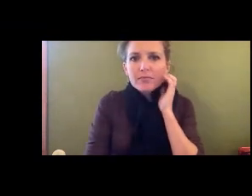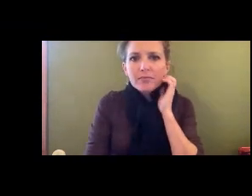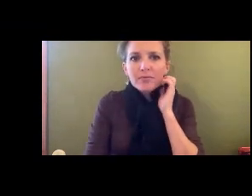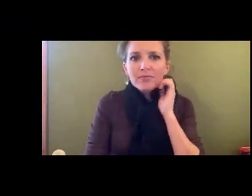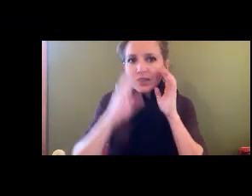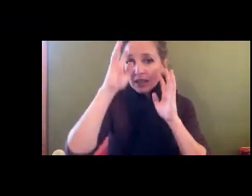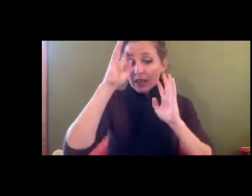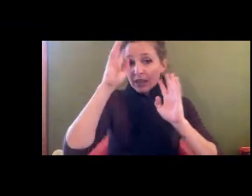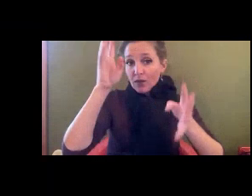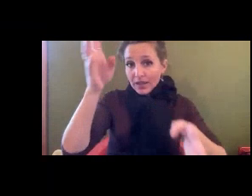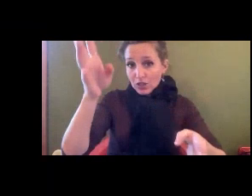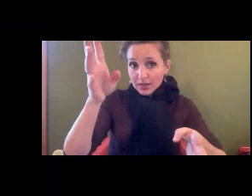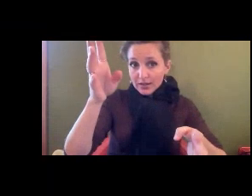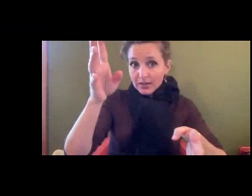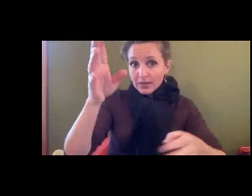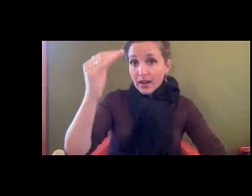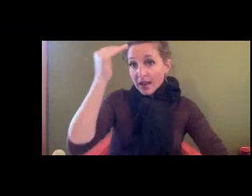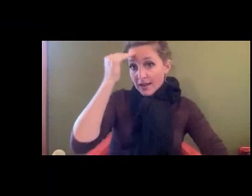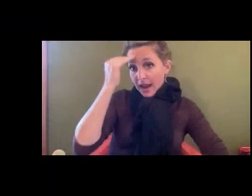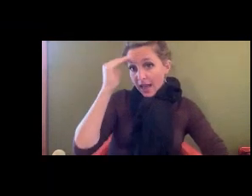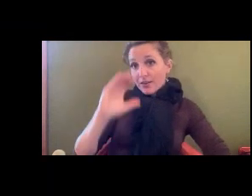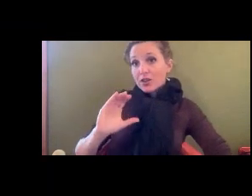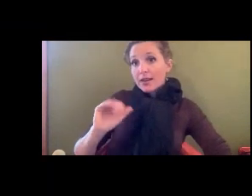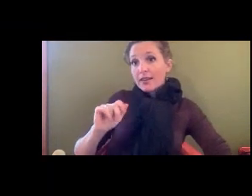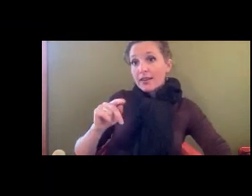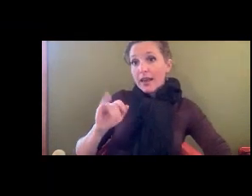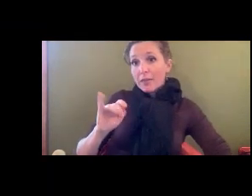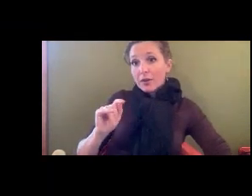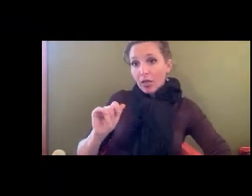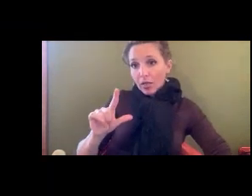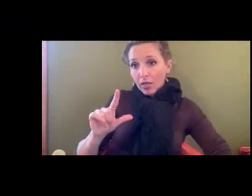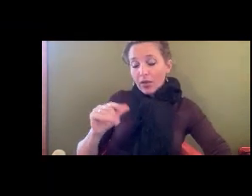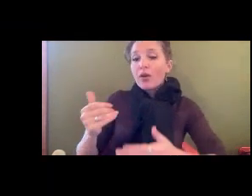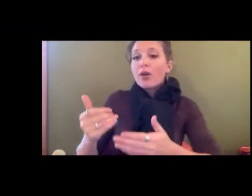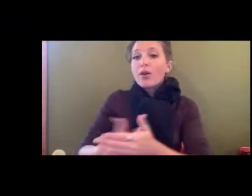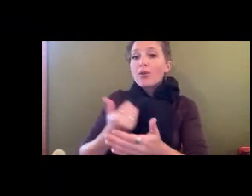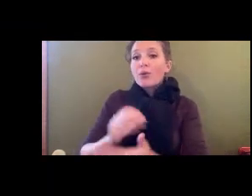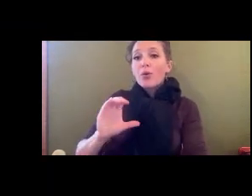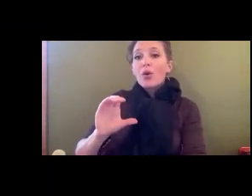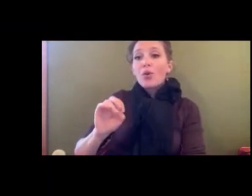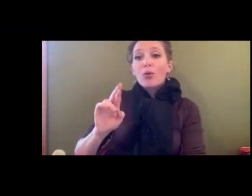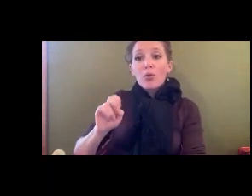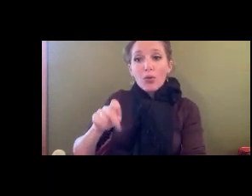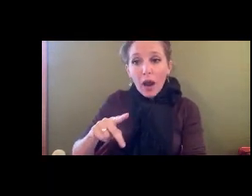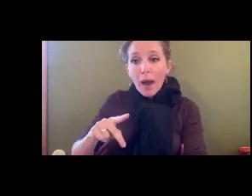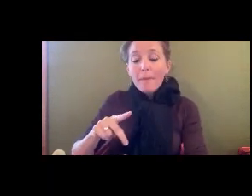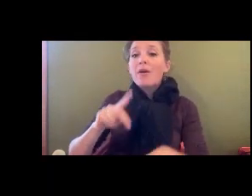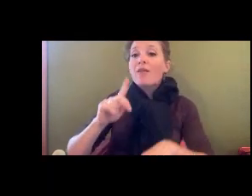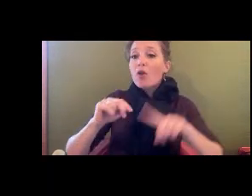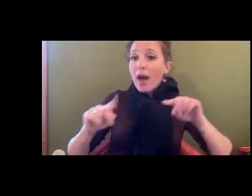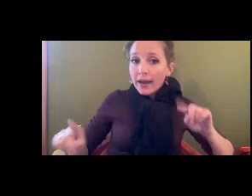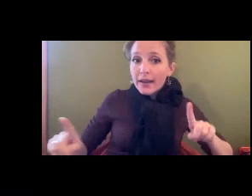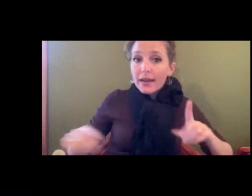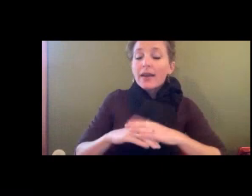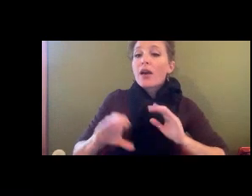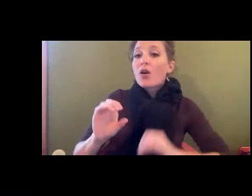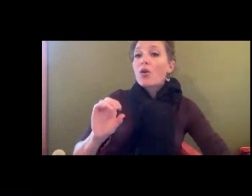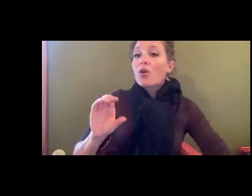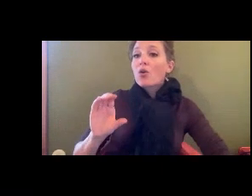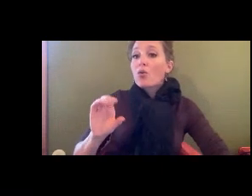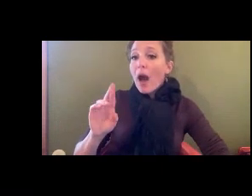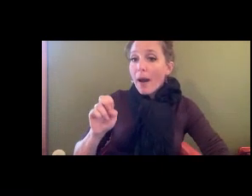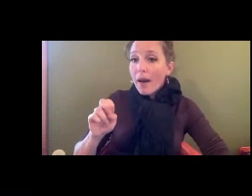Innovation and knowledge capital. Things such as new crop varieties, drought-tolerant